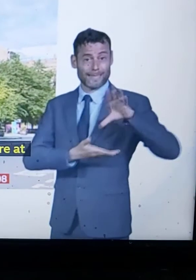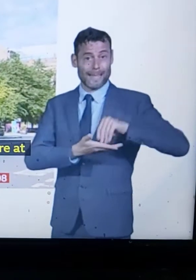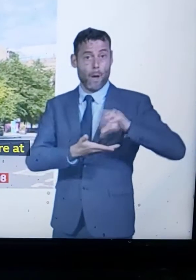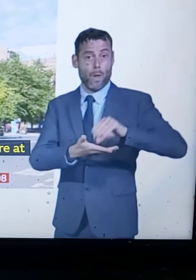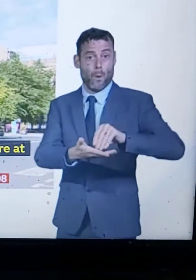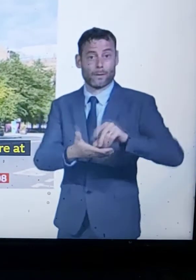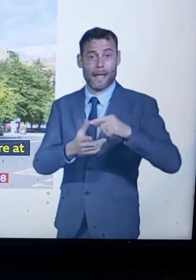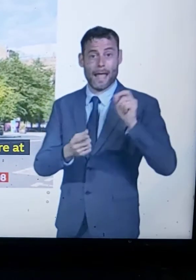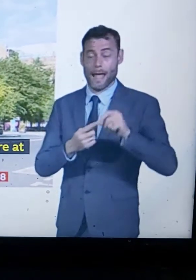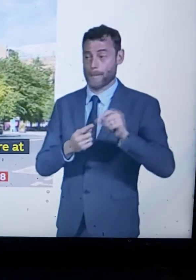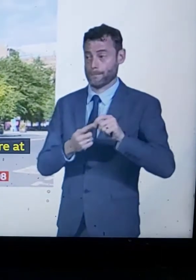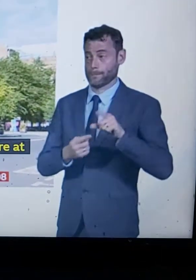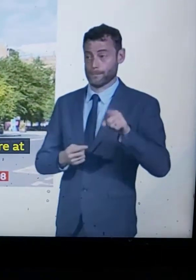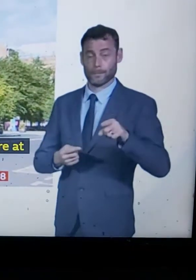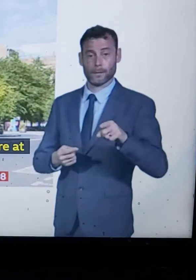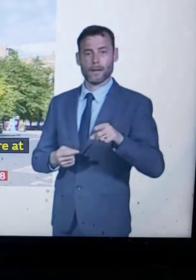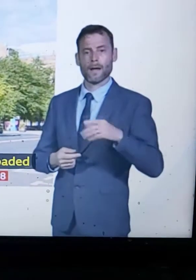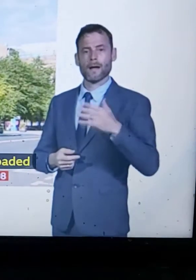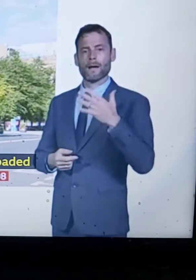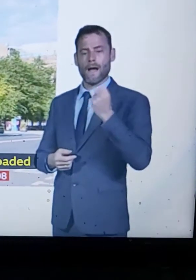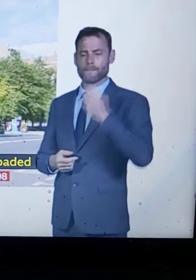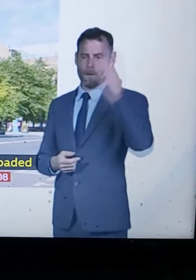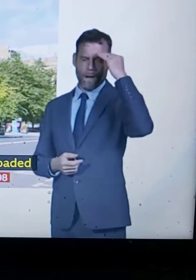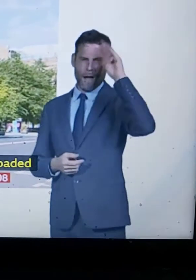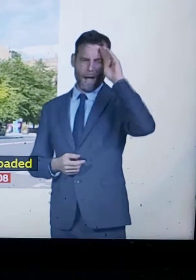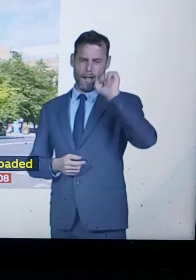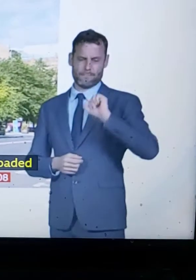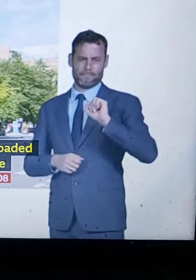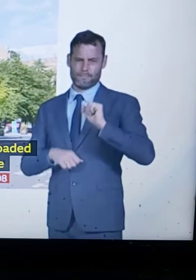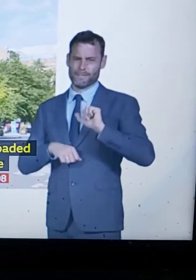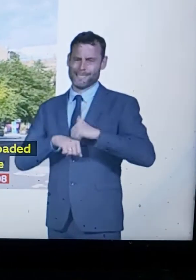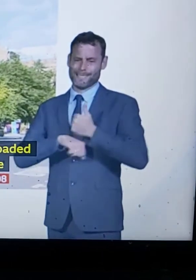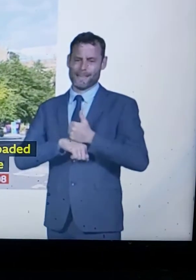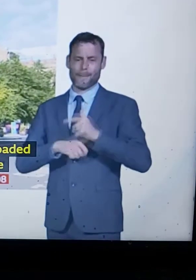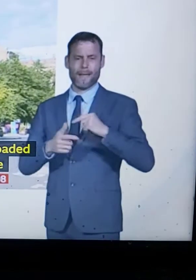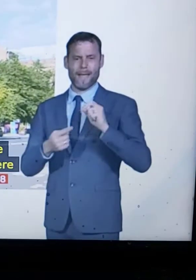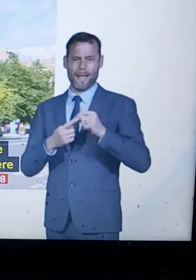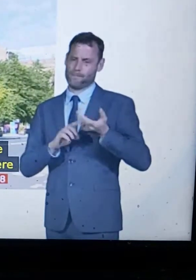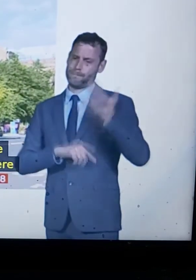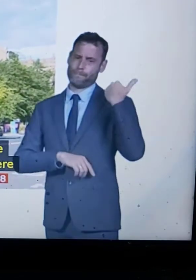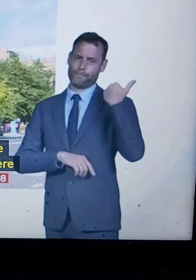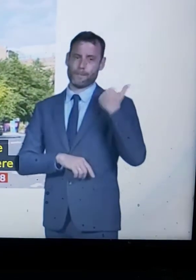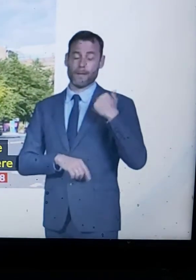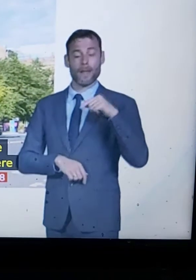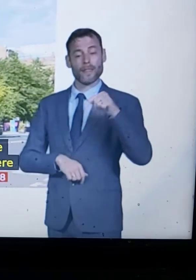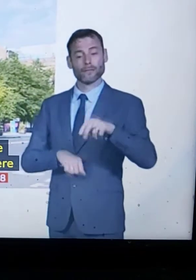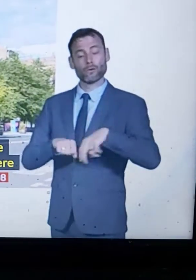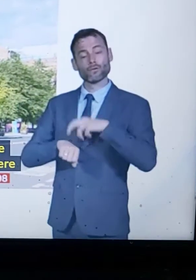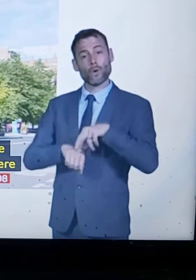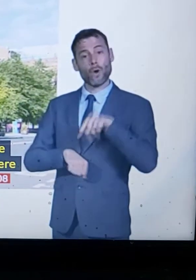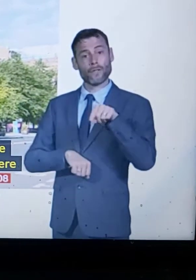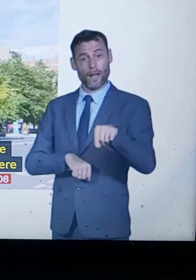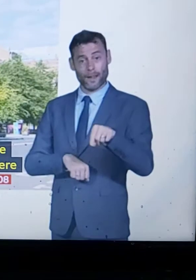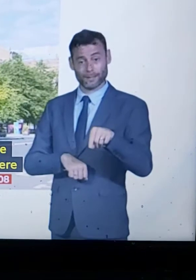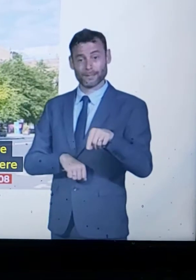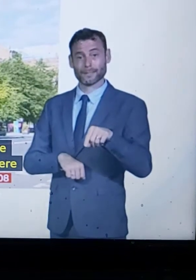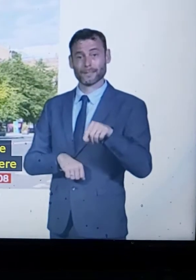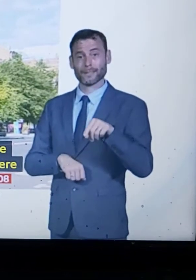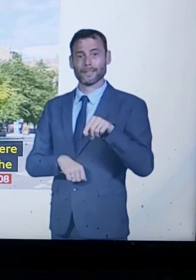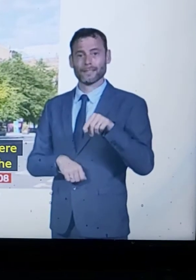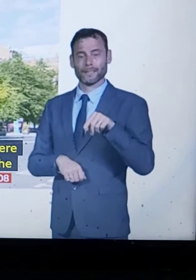There's already an app on the go in the Republic of Ireland, has been for a few weeks, and this app here in Northern Ireland is actually designed by the same company, and the